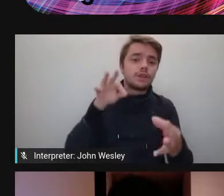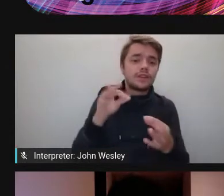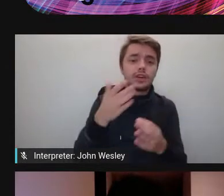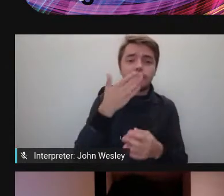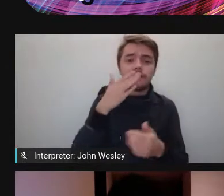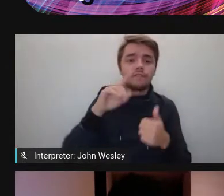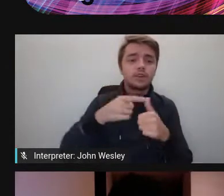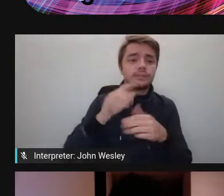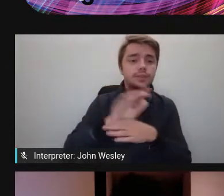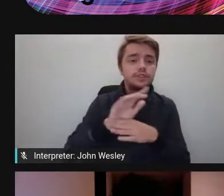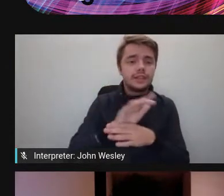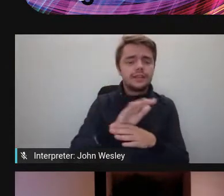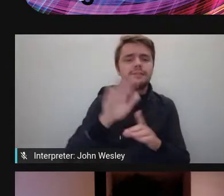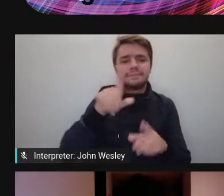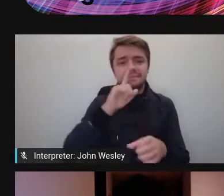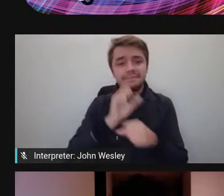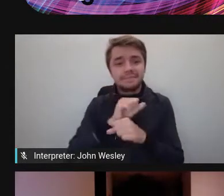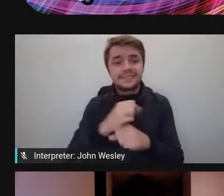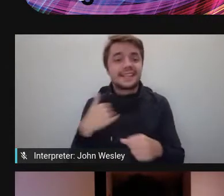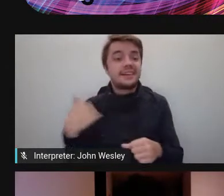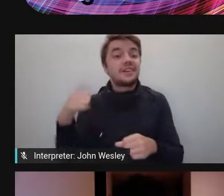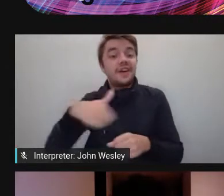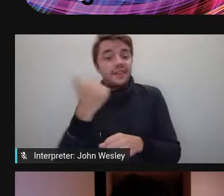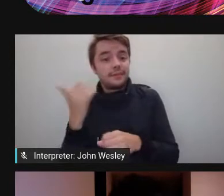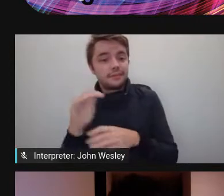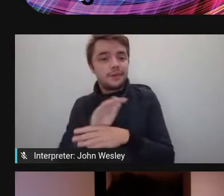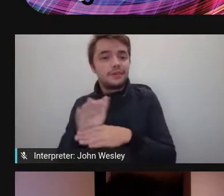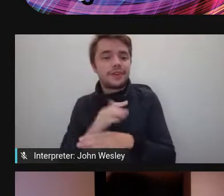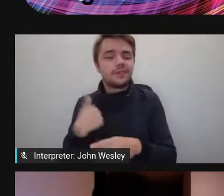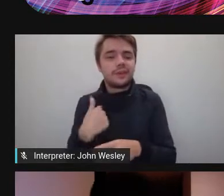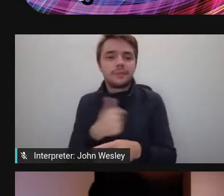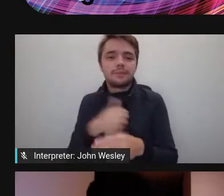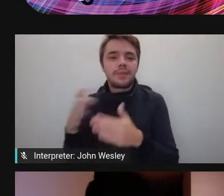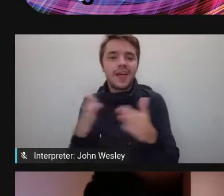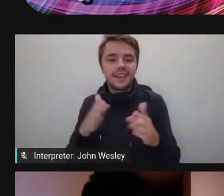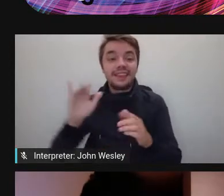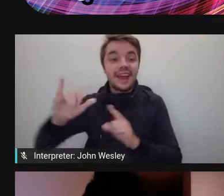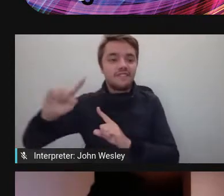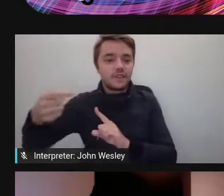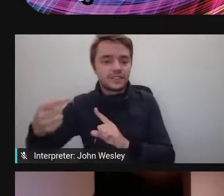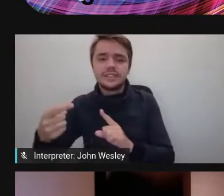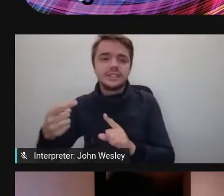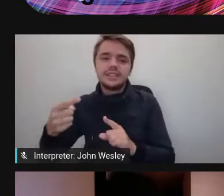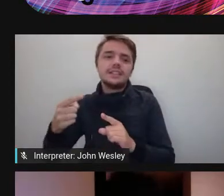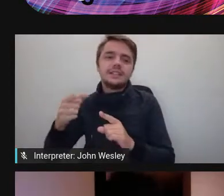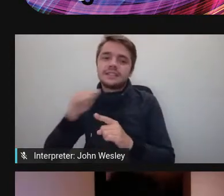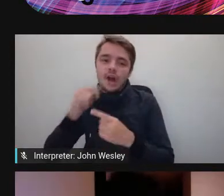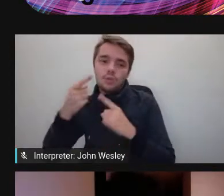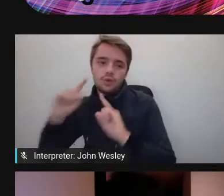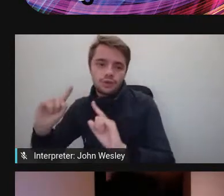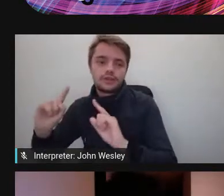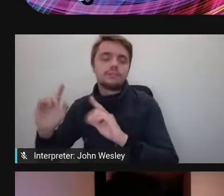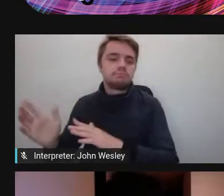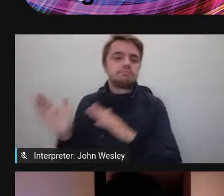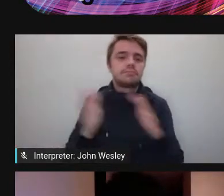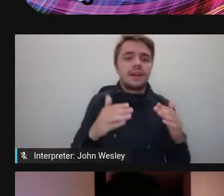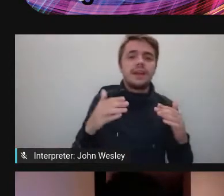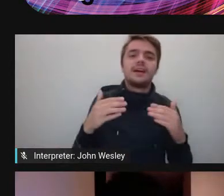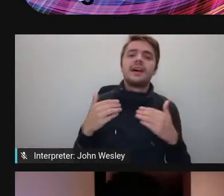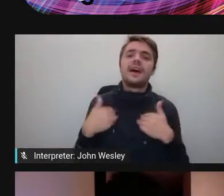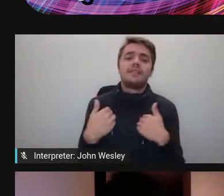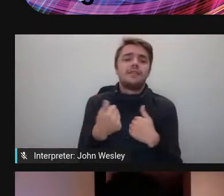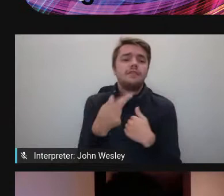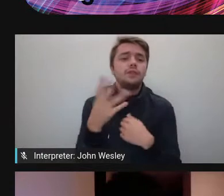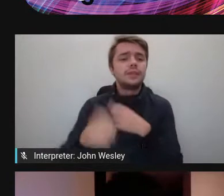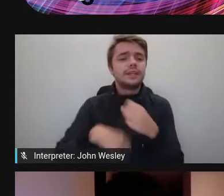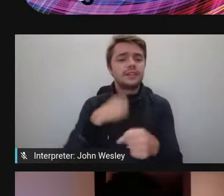another movie that we've been working on for a while that was going to be the first feature. That didn't happen. And so we spent a couple of years trying to figure out what the right